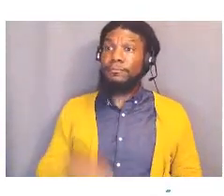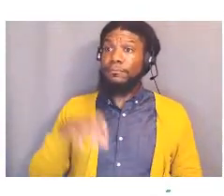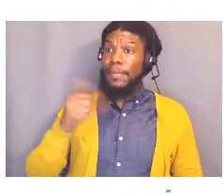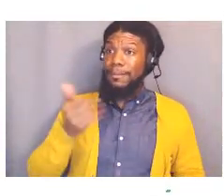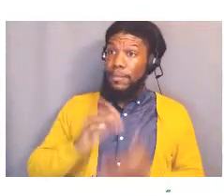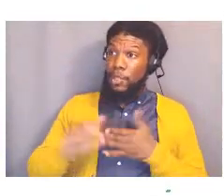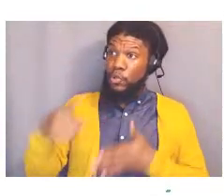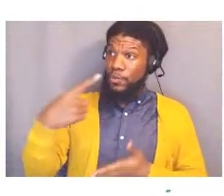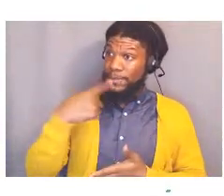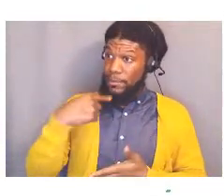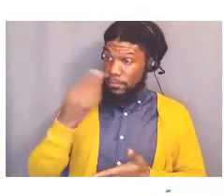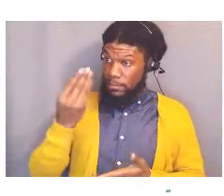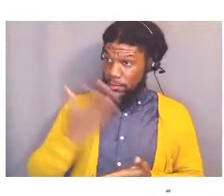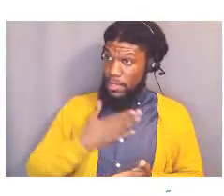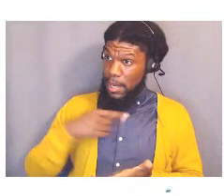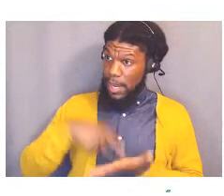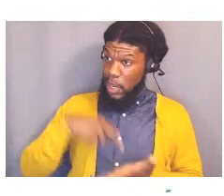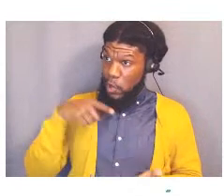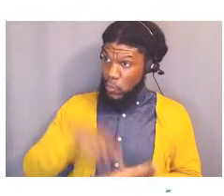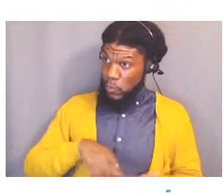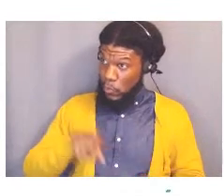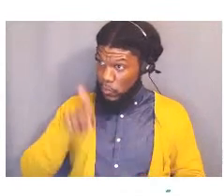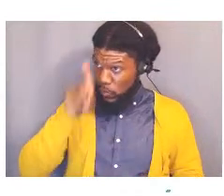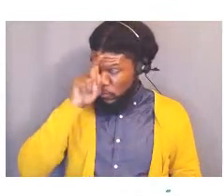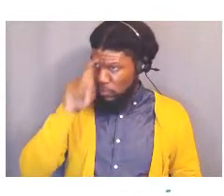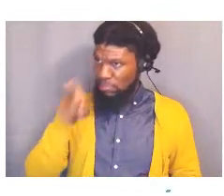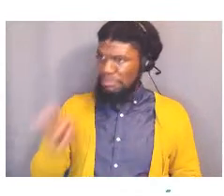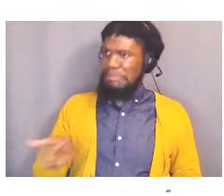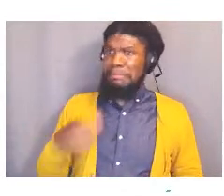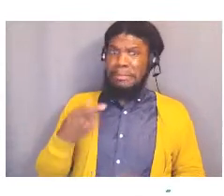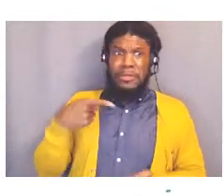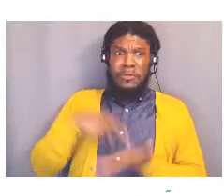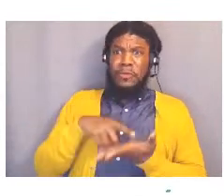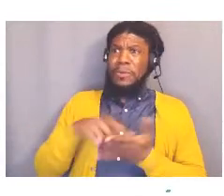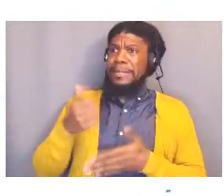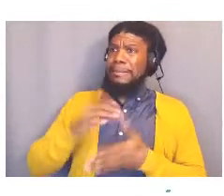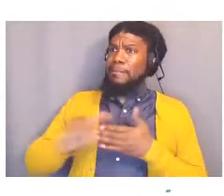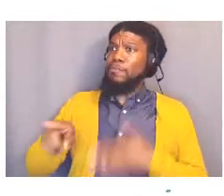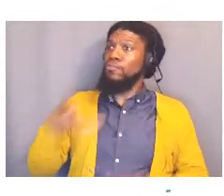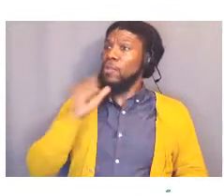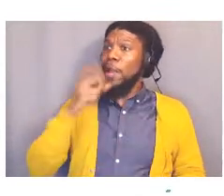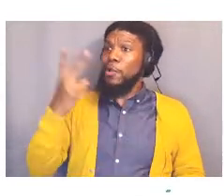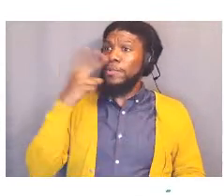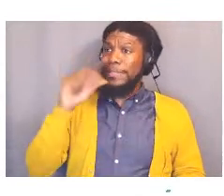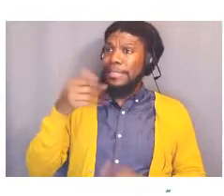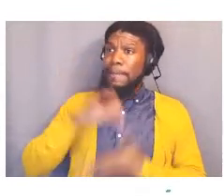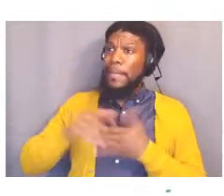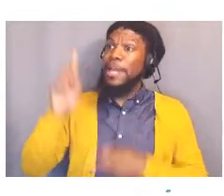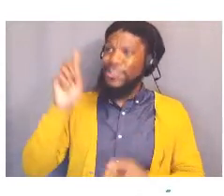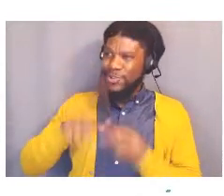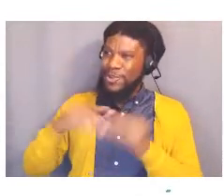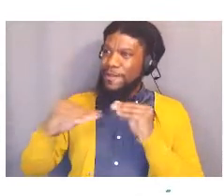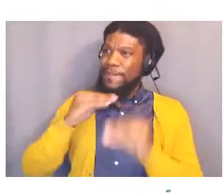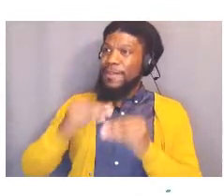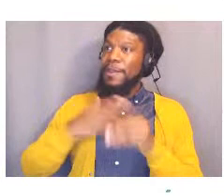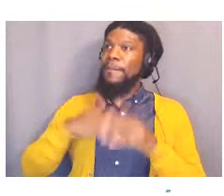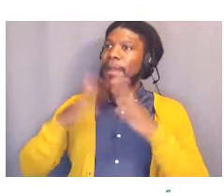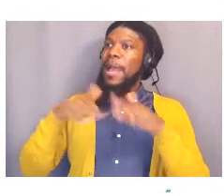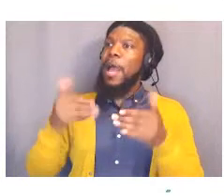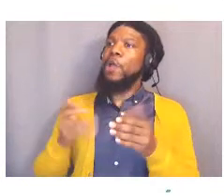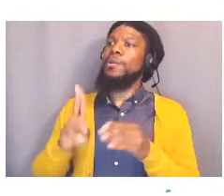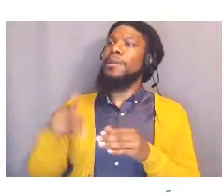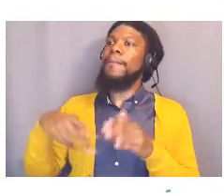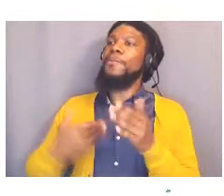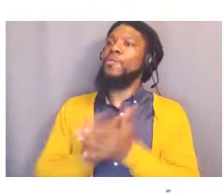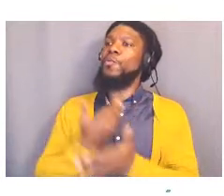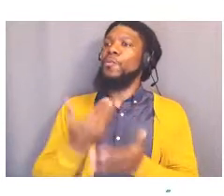owe you. $10 you say is due. Well, that's $10 you ain't gonna see till you fix my house up new.